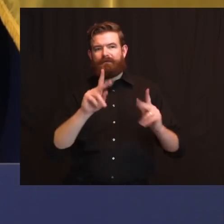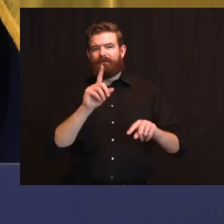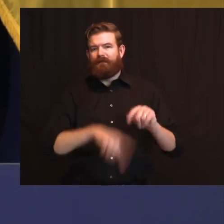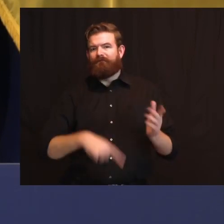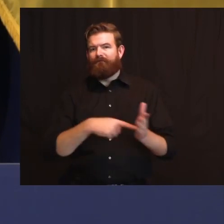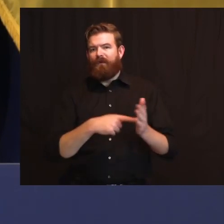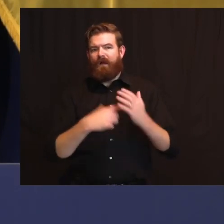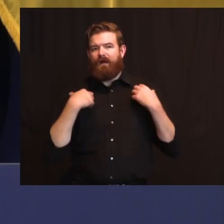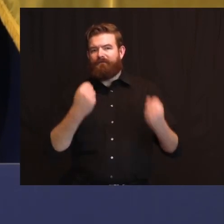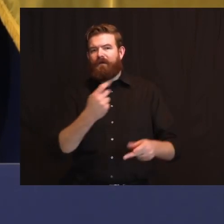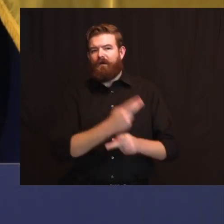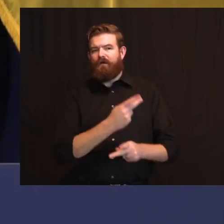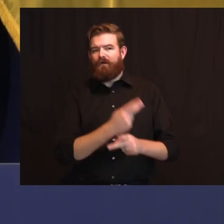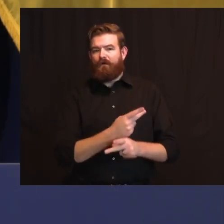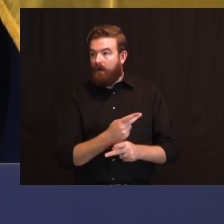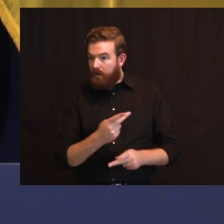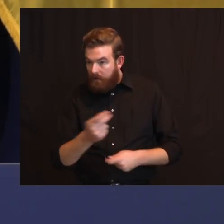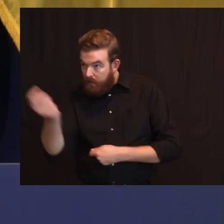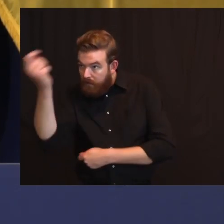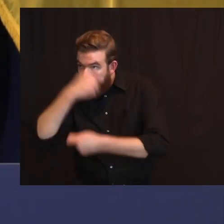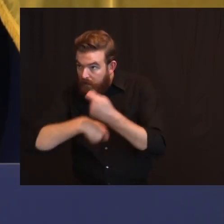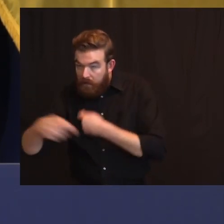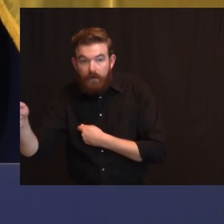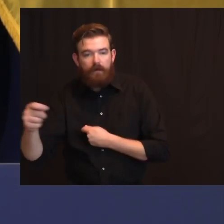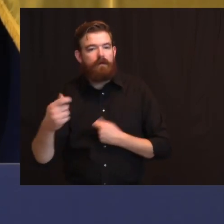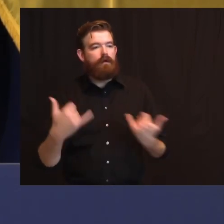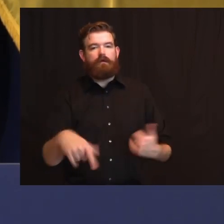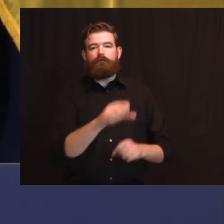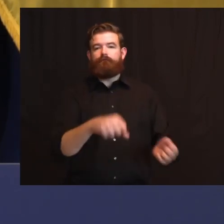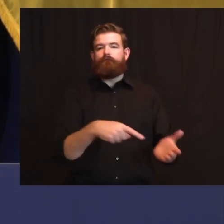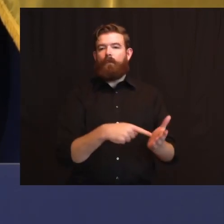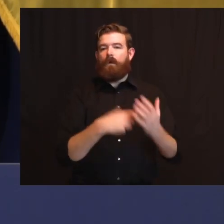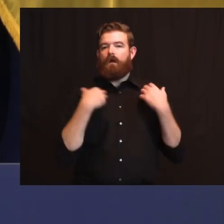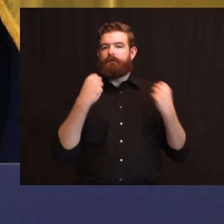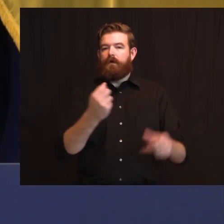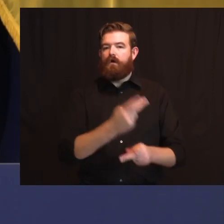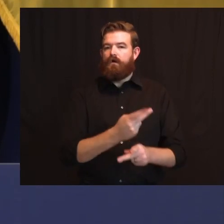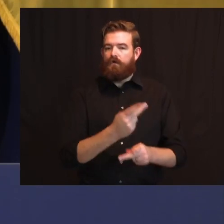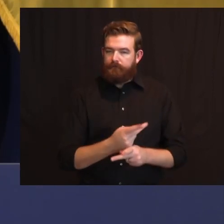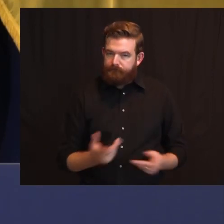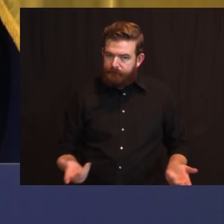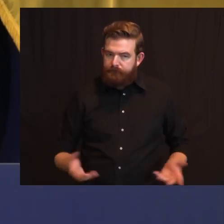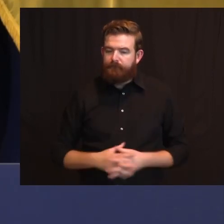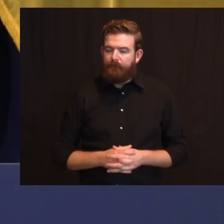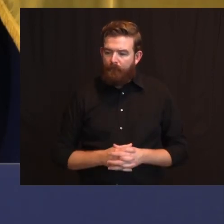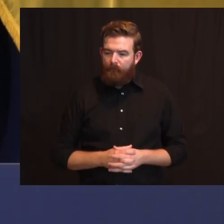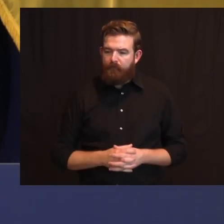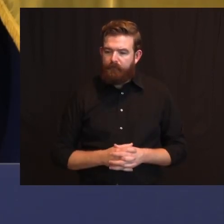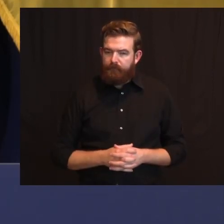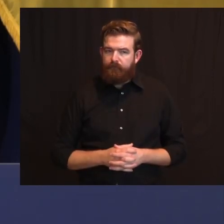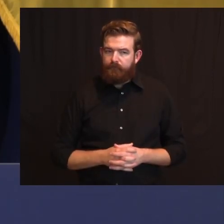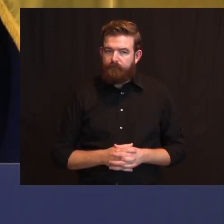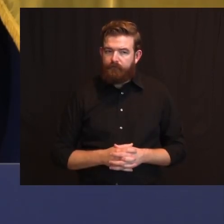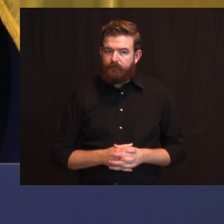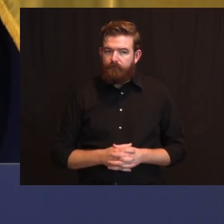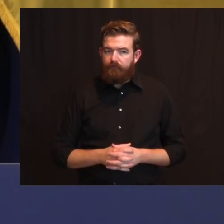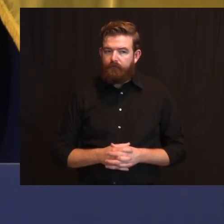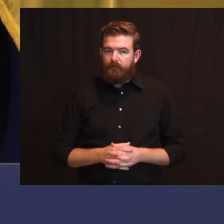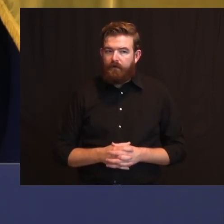health care. The baby bonds notion overwhelmingly impacts, these all impact overwhelmingly